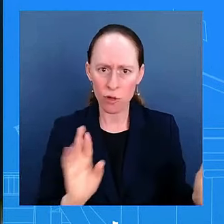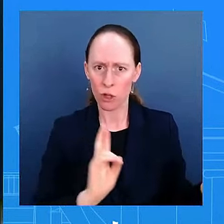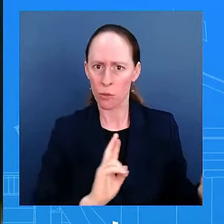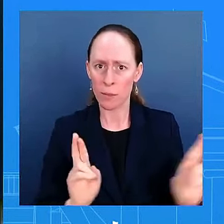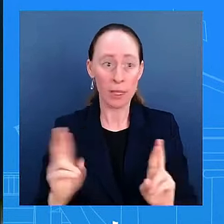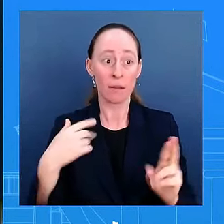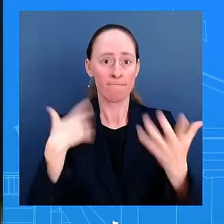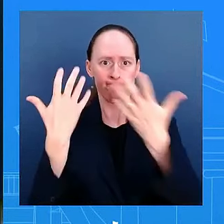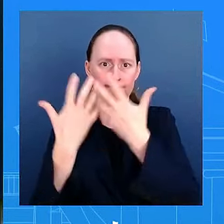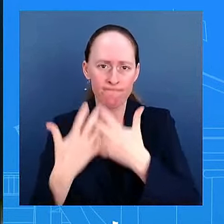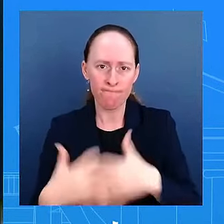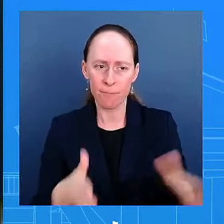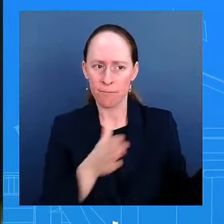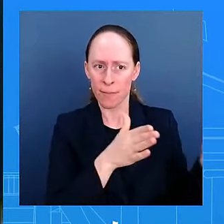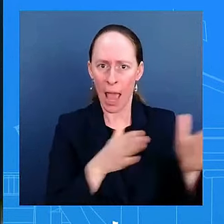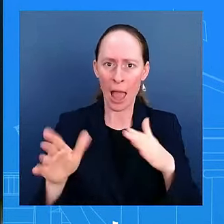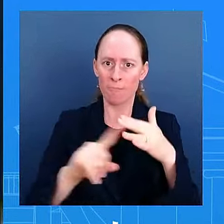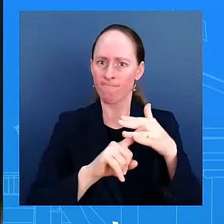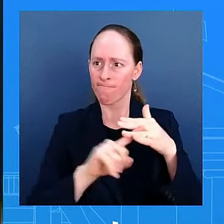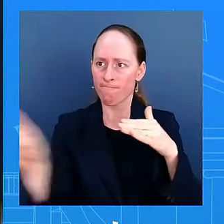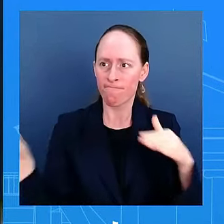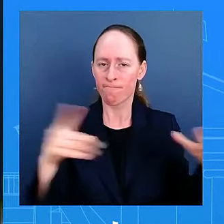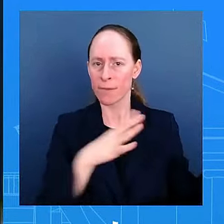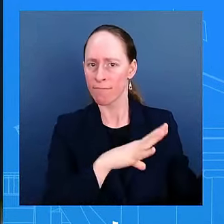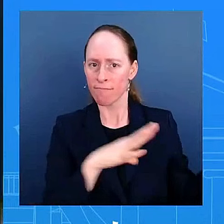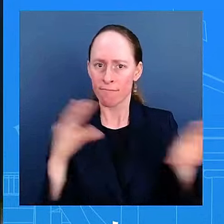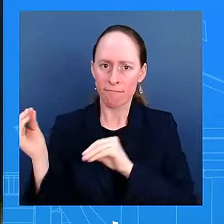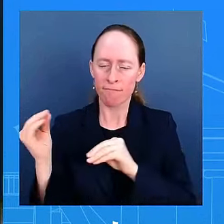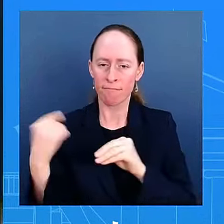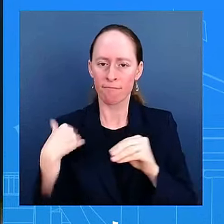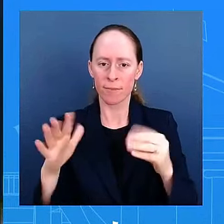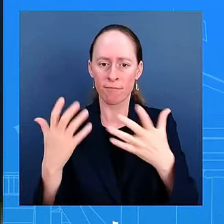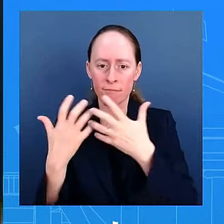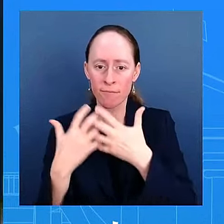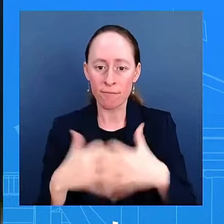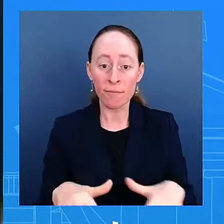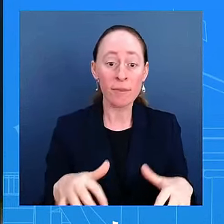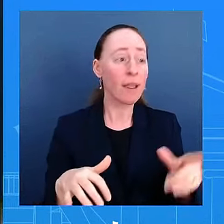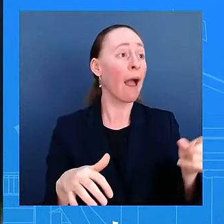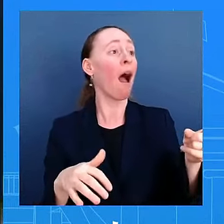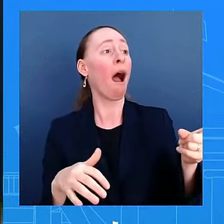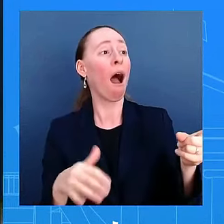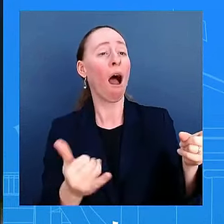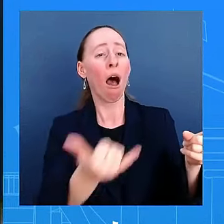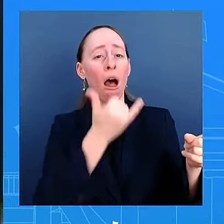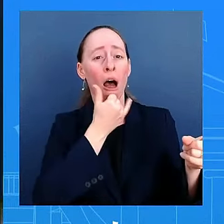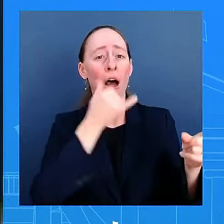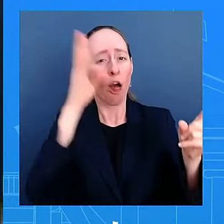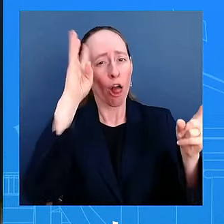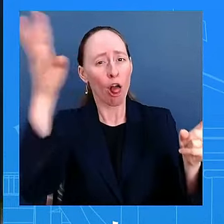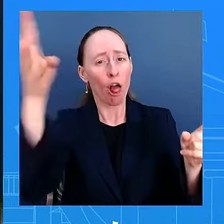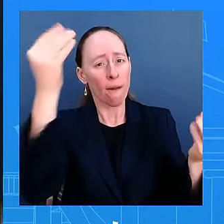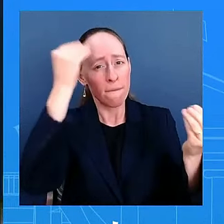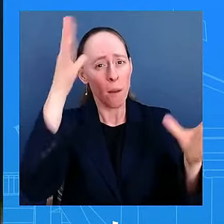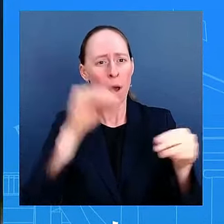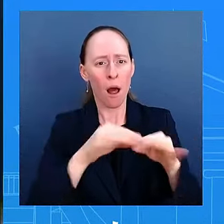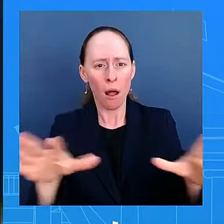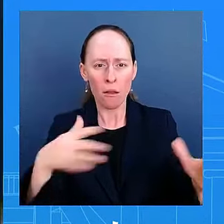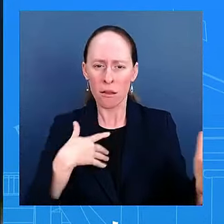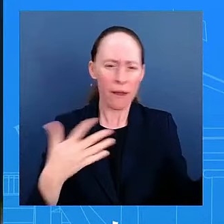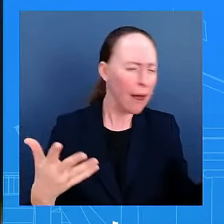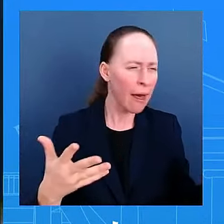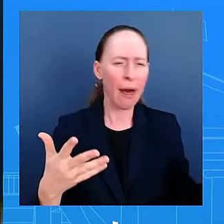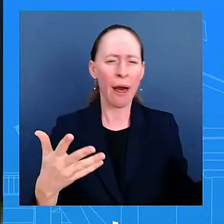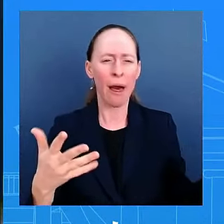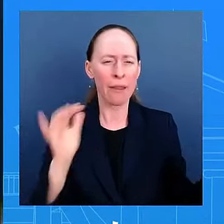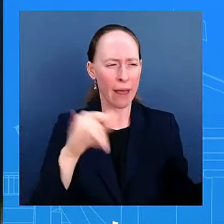this hurricane. And when you have this type of misinformation, disinformation out there, it certainly steps on that. And so, as president,